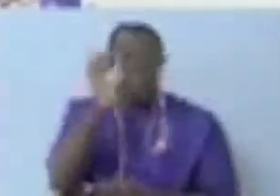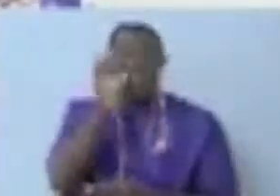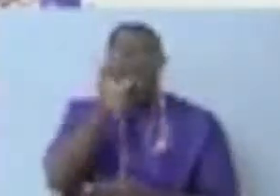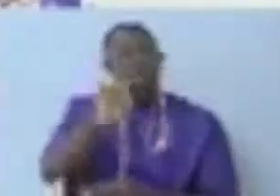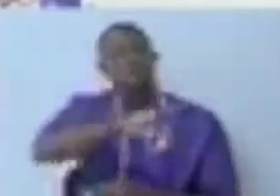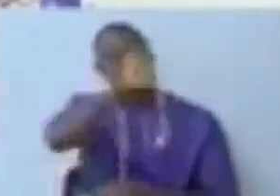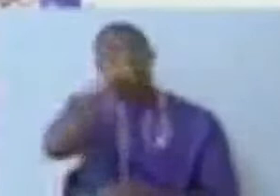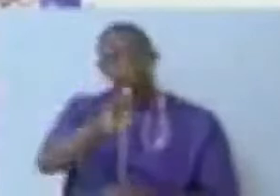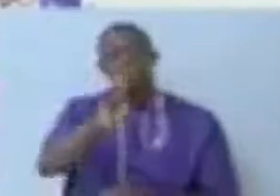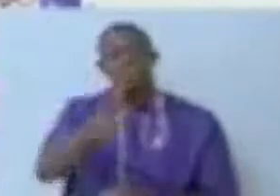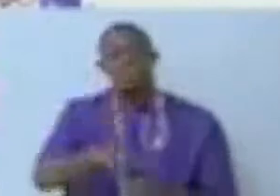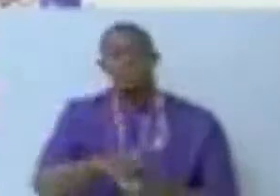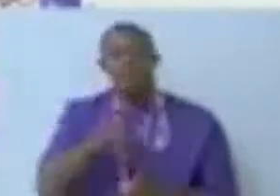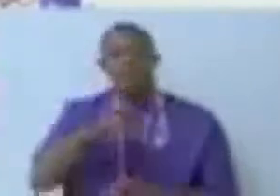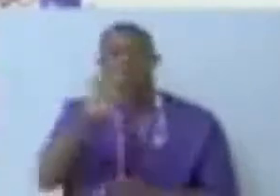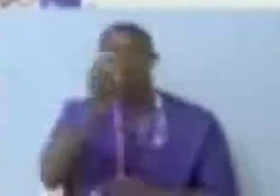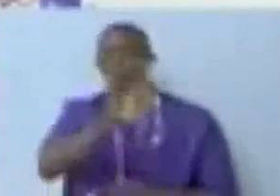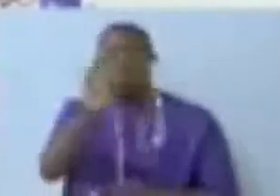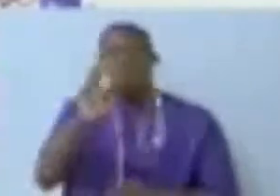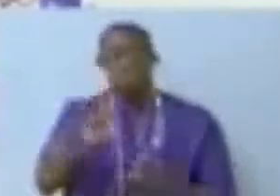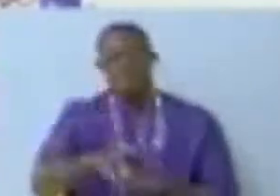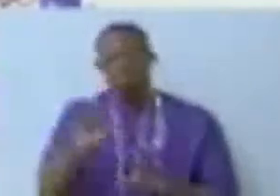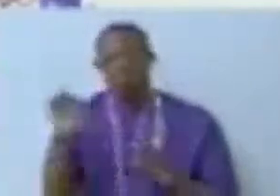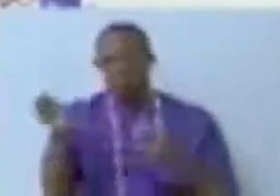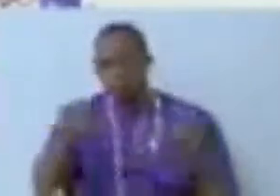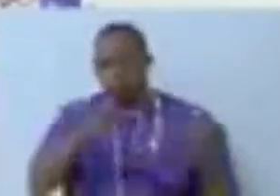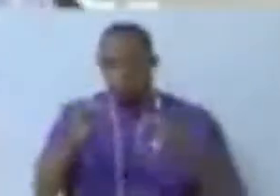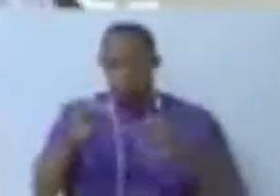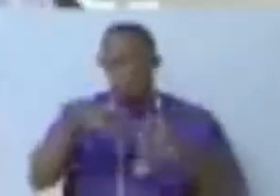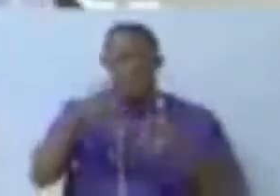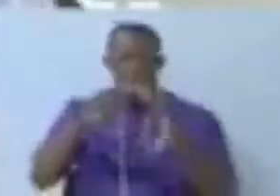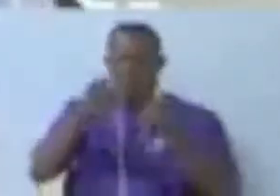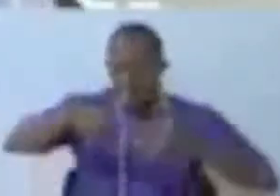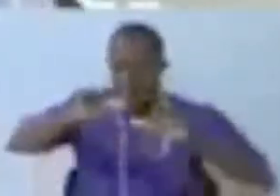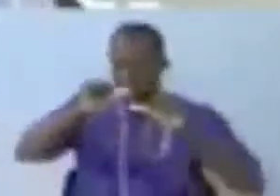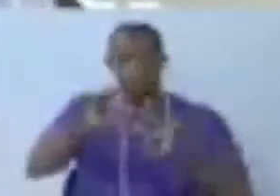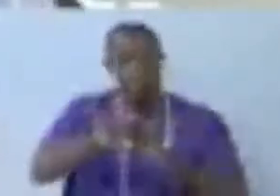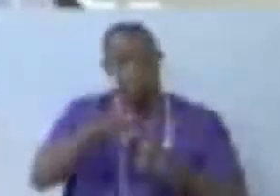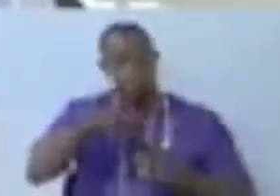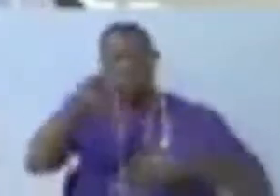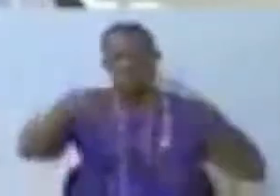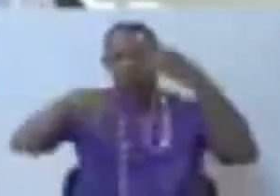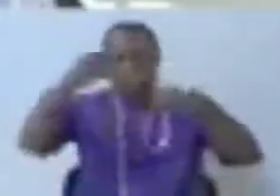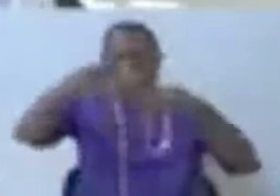will not further argue on this point. I'll just move on. And